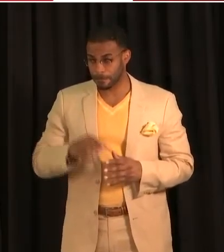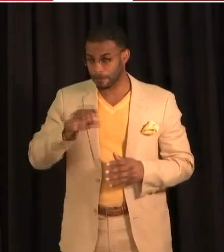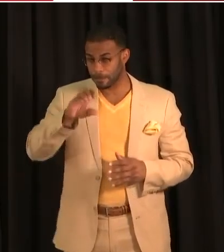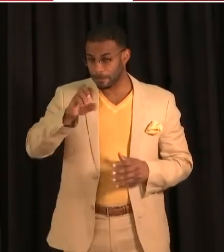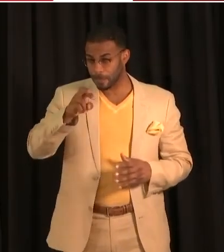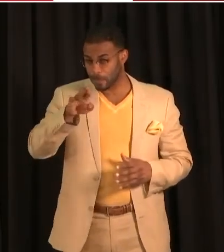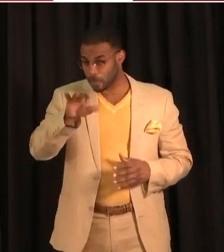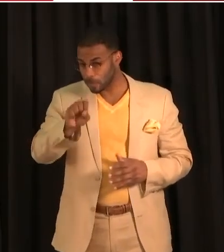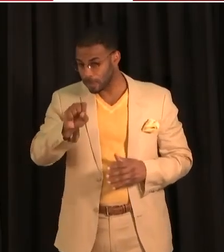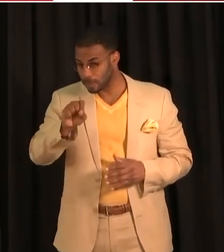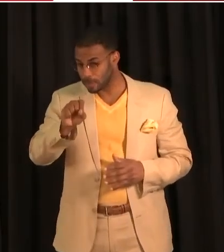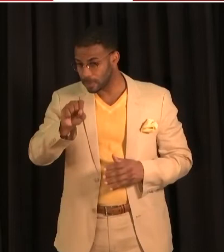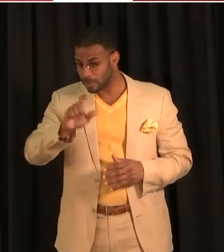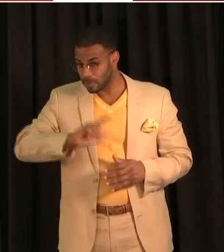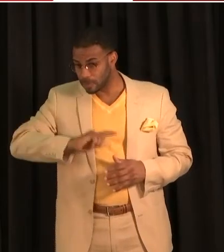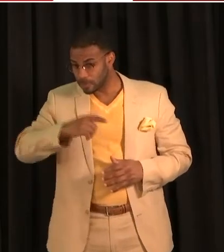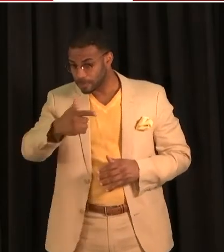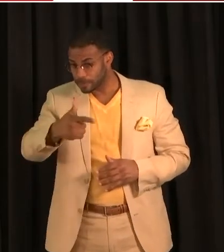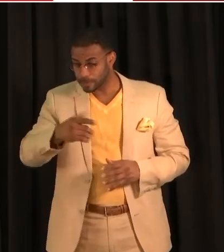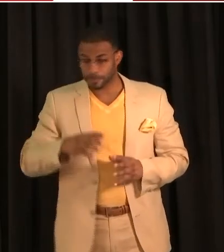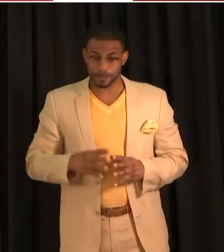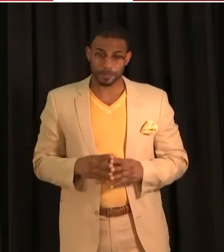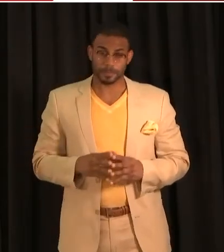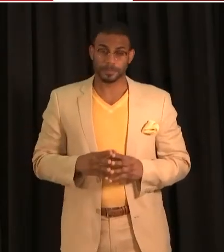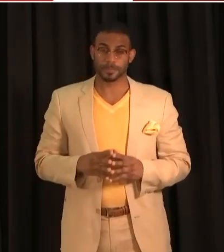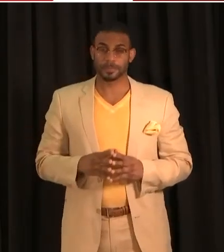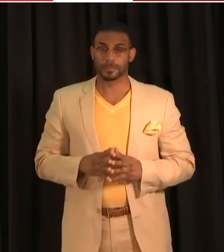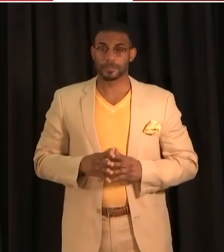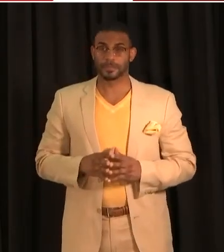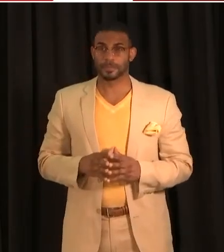Chris in Ward 3, your line is unmuted.